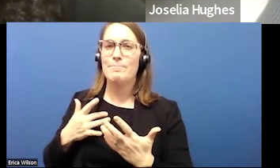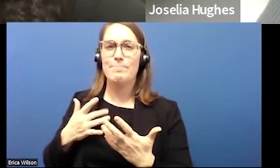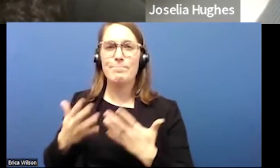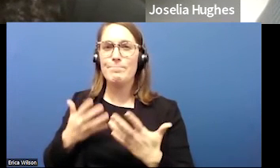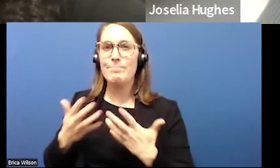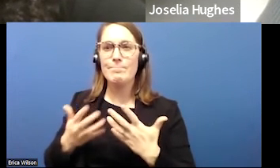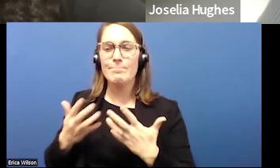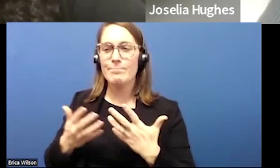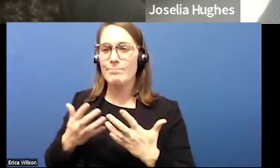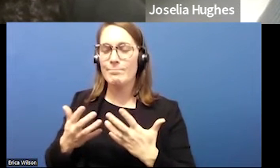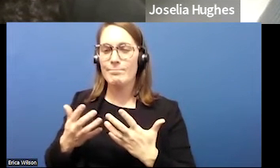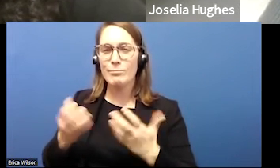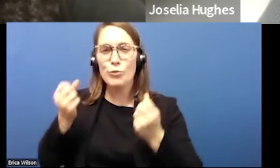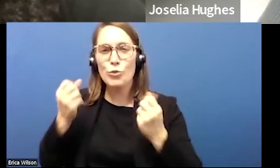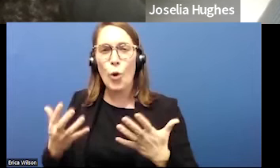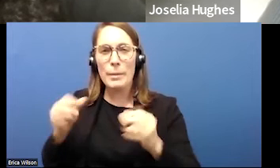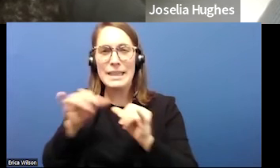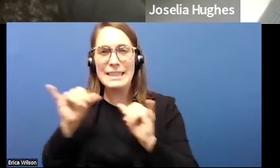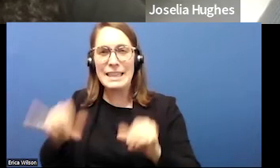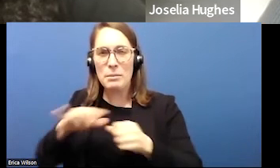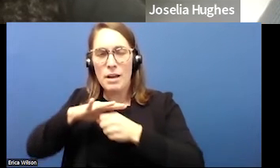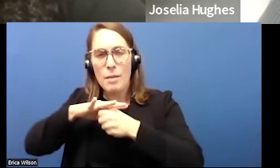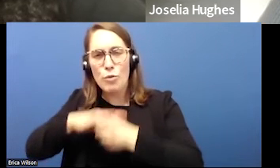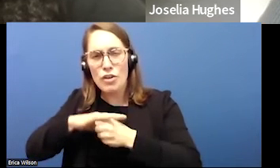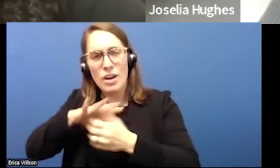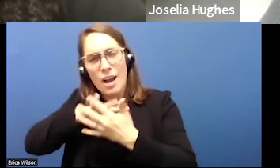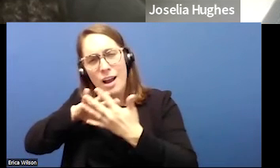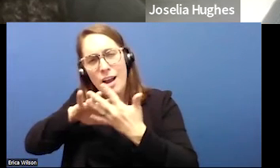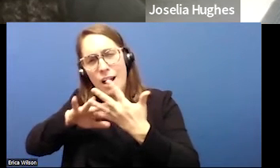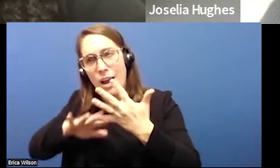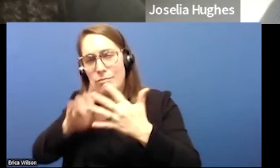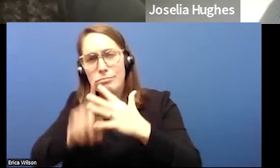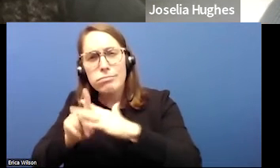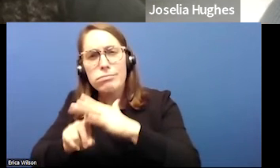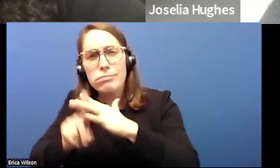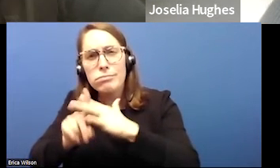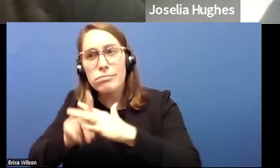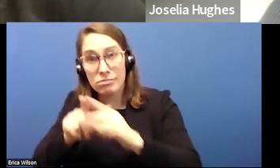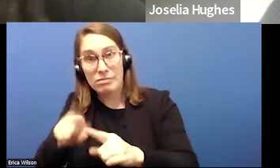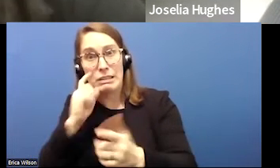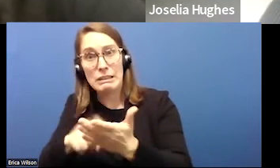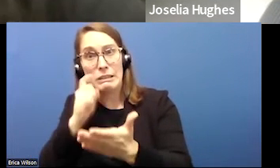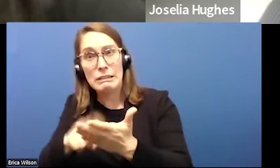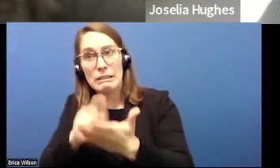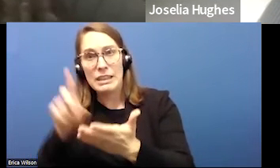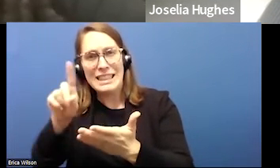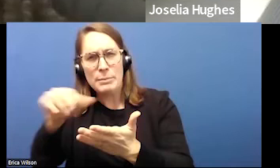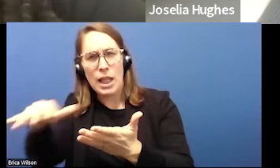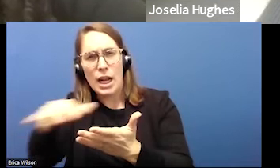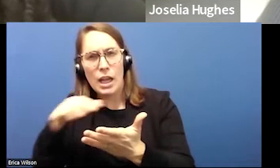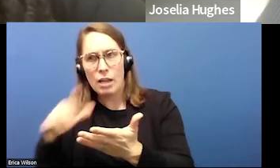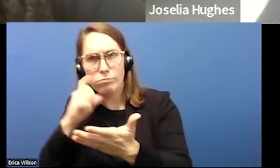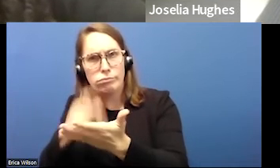all kinds of systems of oppression operate within disability space,